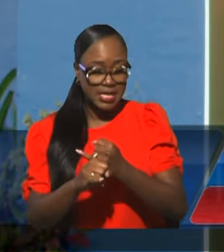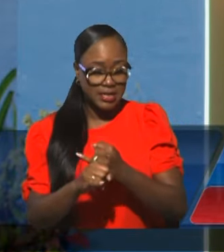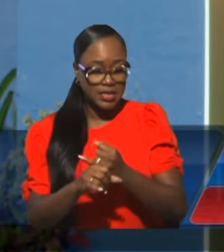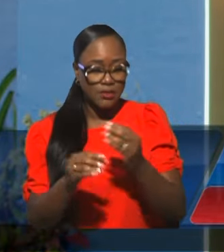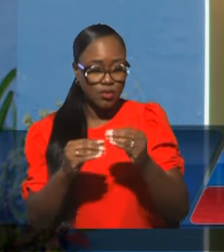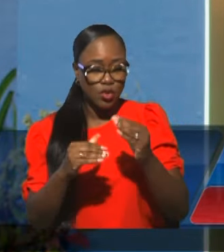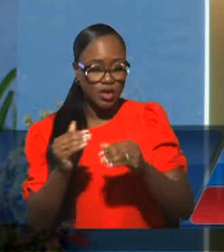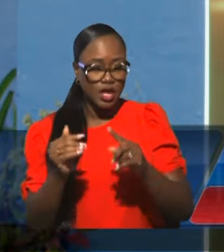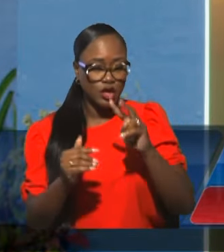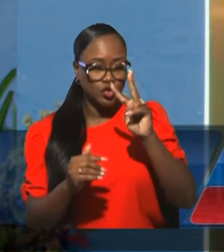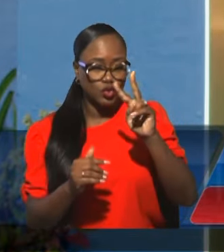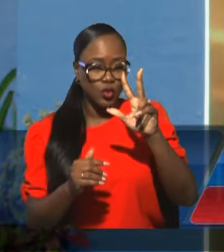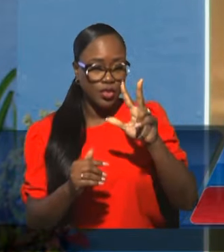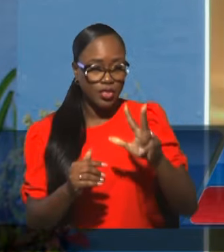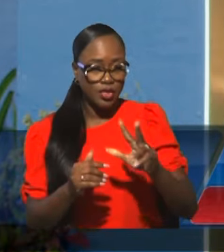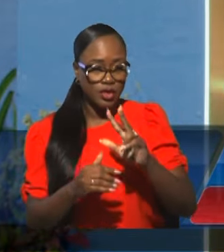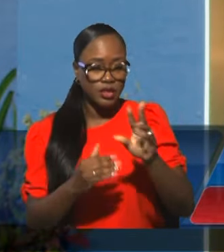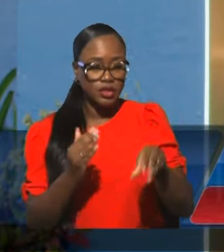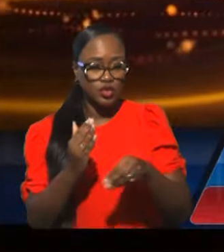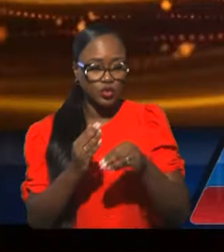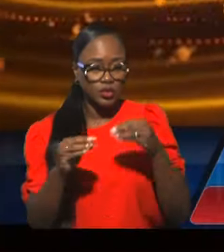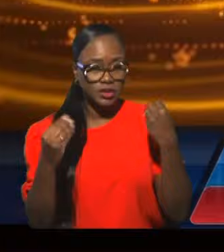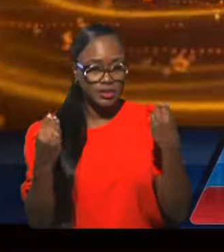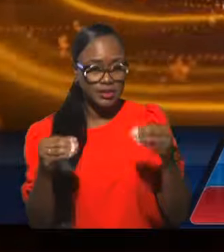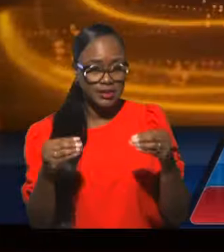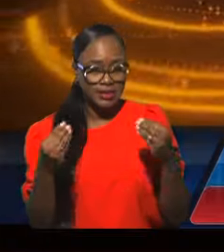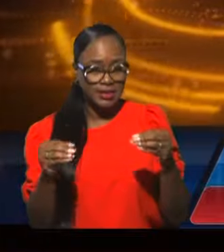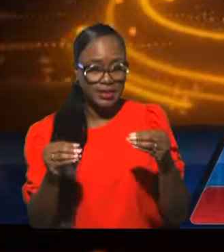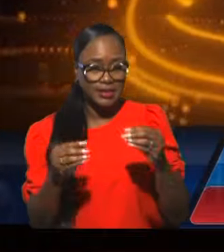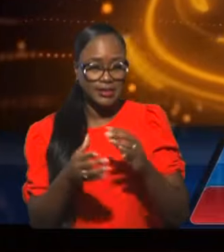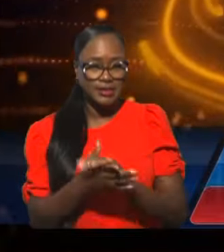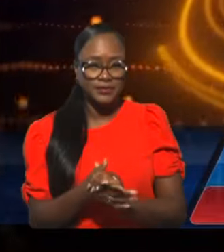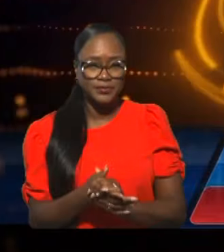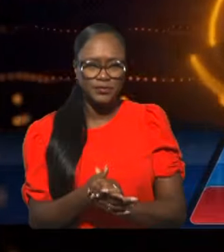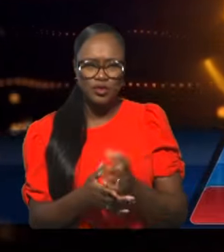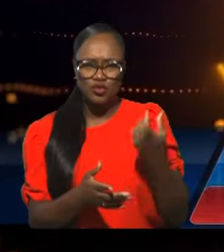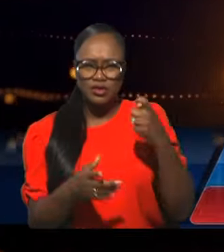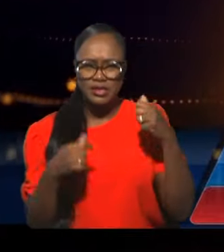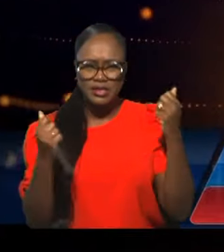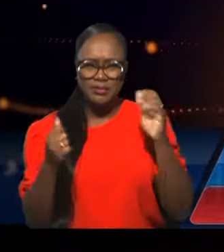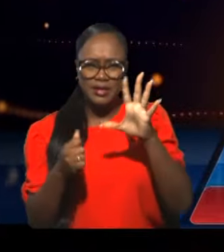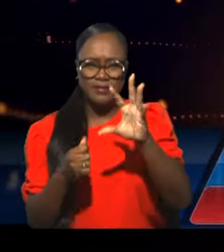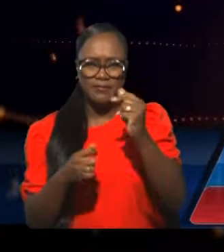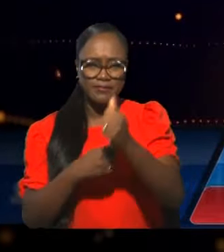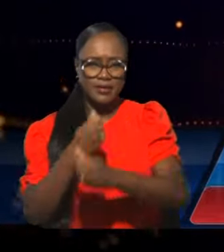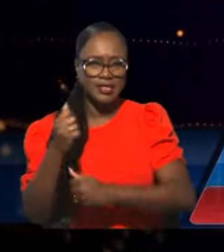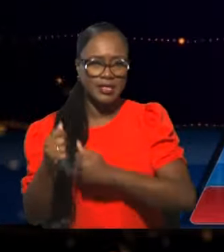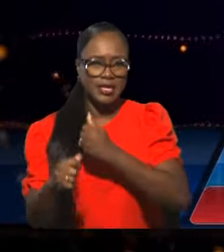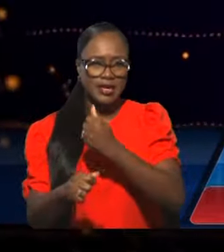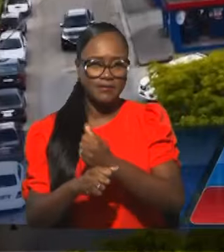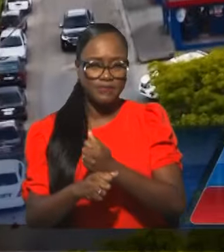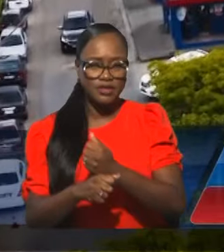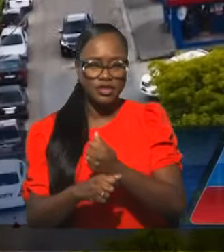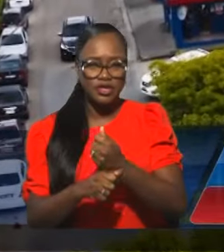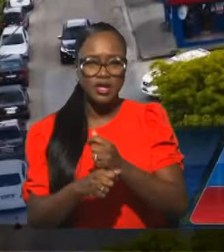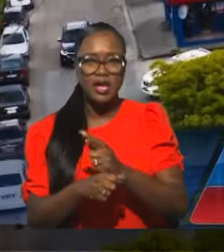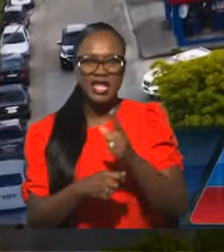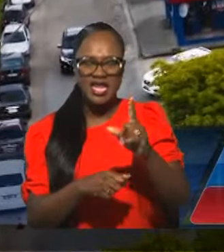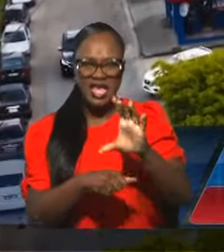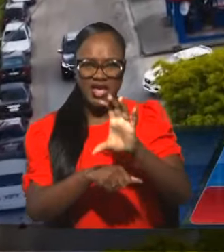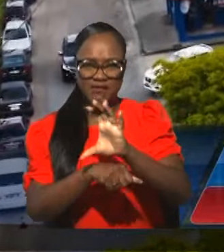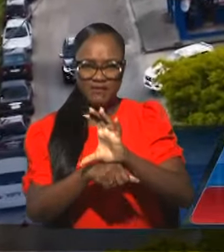over two-thirds of their total sales. ABIL, which recently celebrated its 50th anniversary, is the parent company of Charles